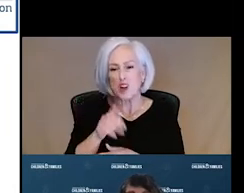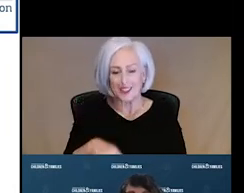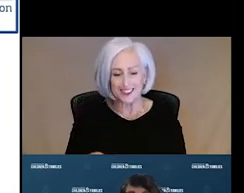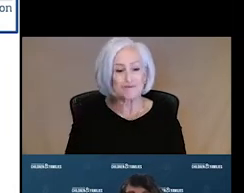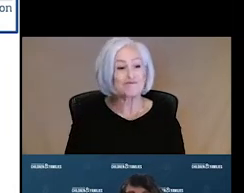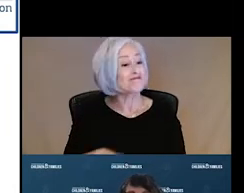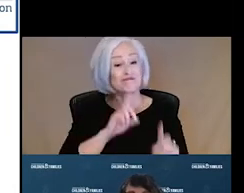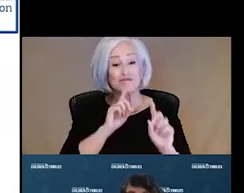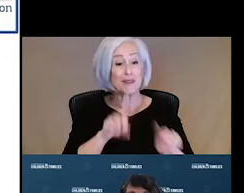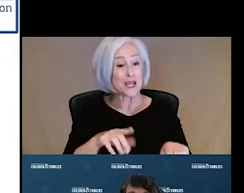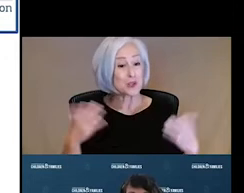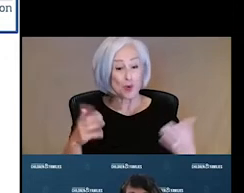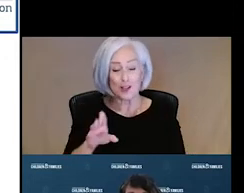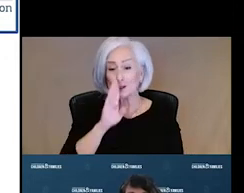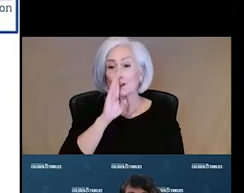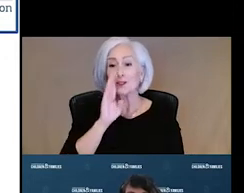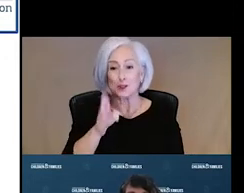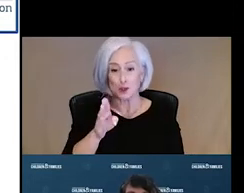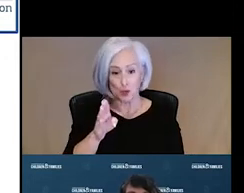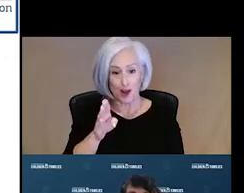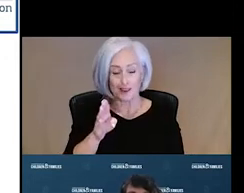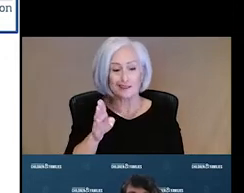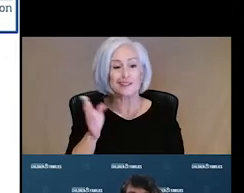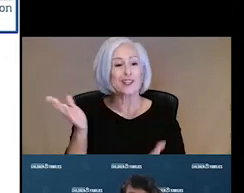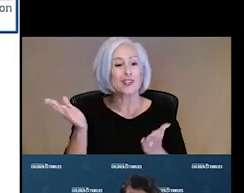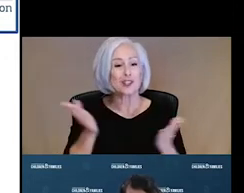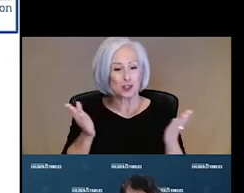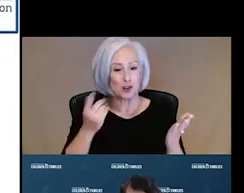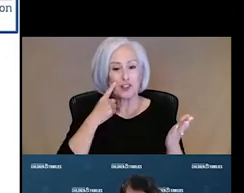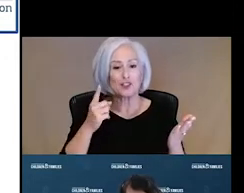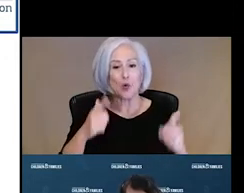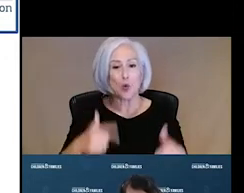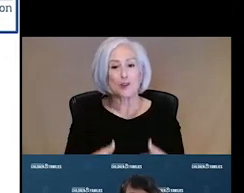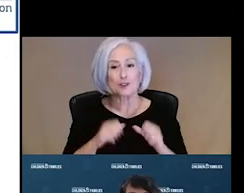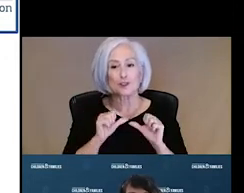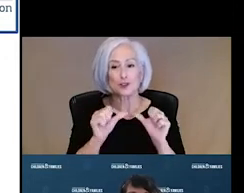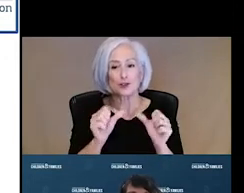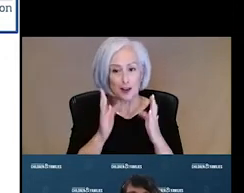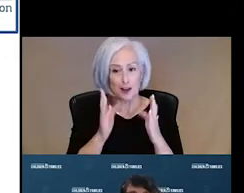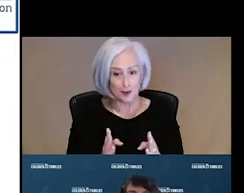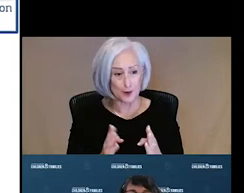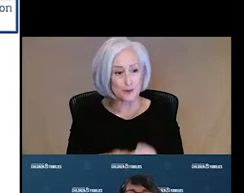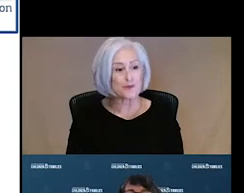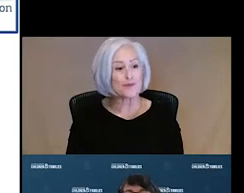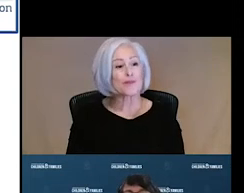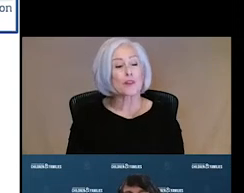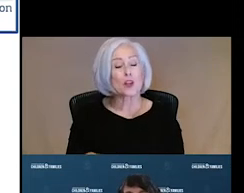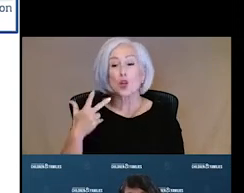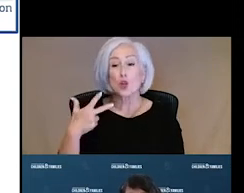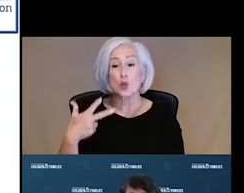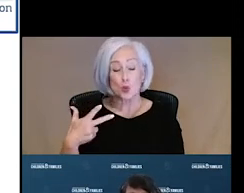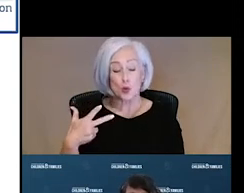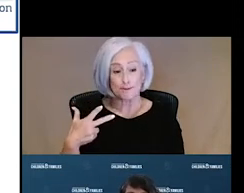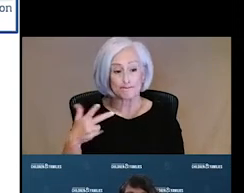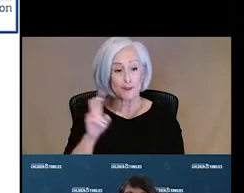is direct cost, as the cost directly serves survivors. Great job. All right, number three, travel for the